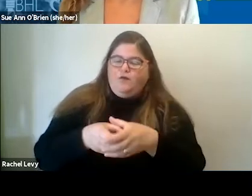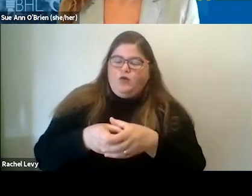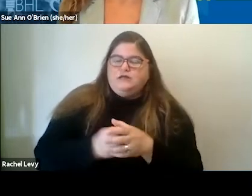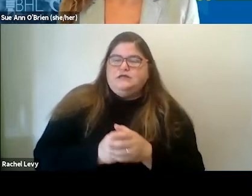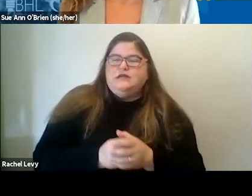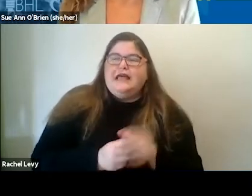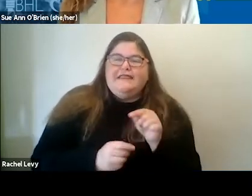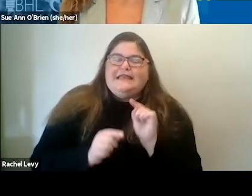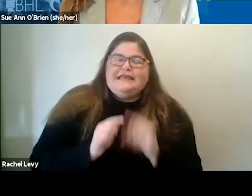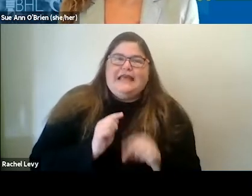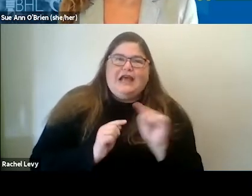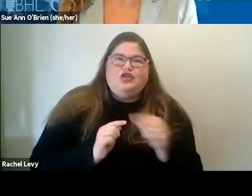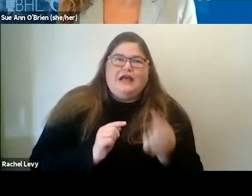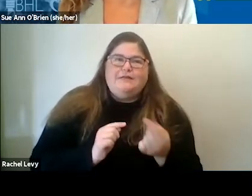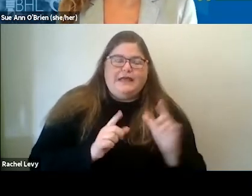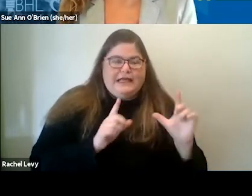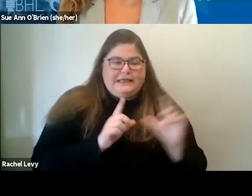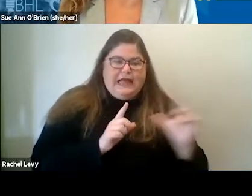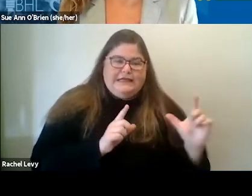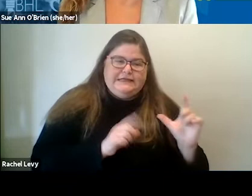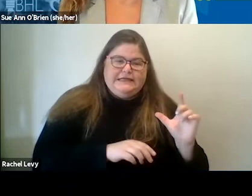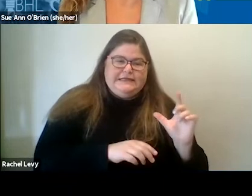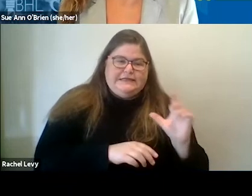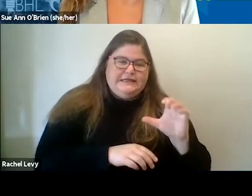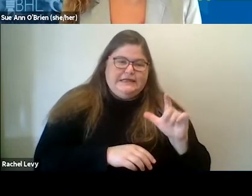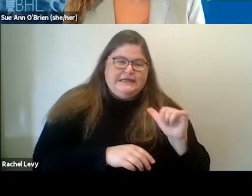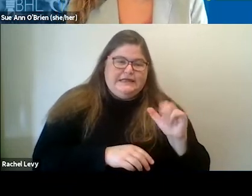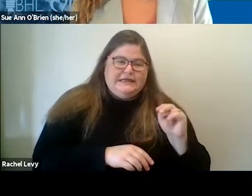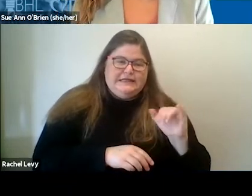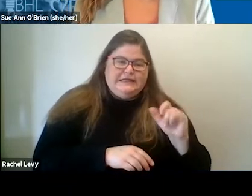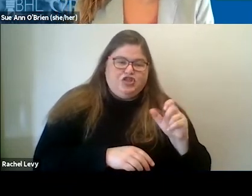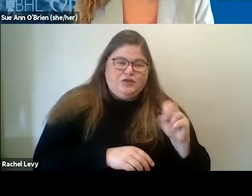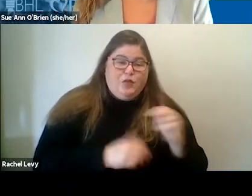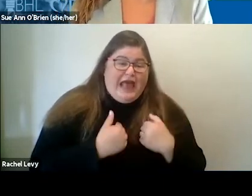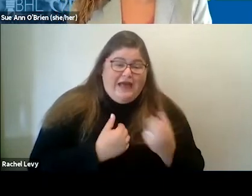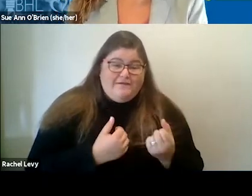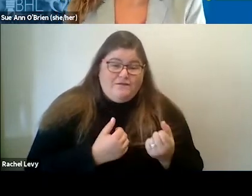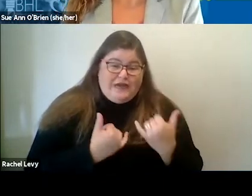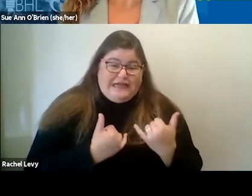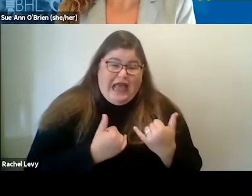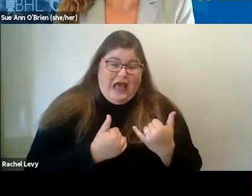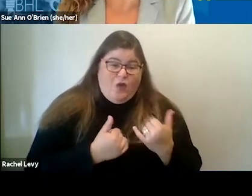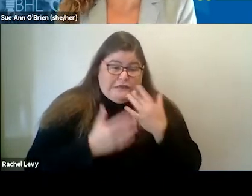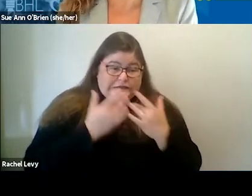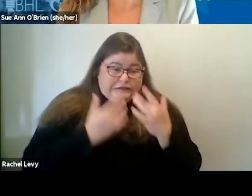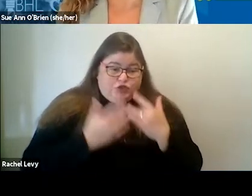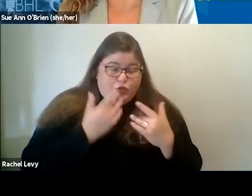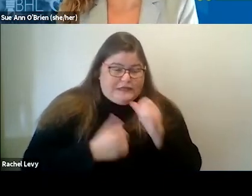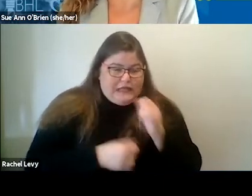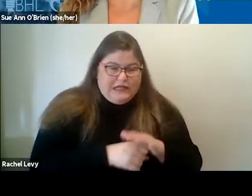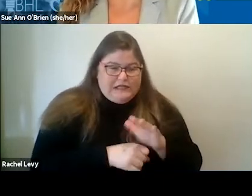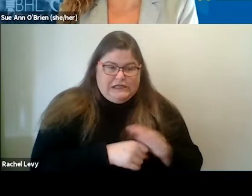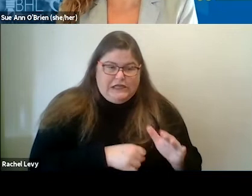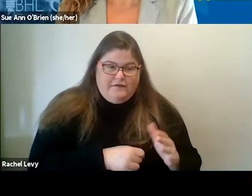This can't be just licensed clinicians. We're already facing a workforce shortage. And we know that the